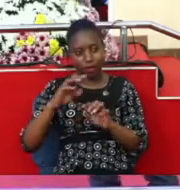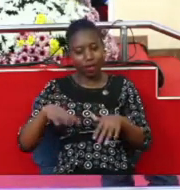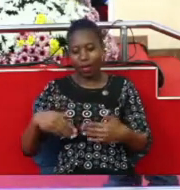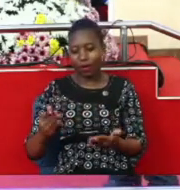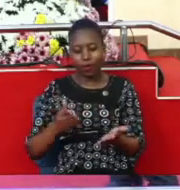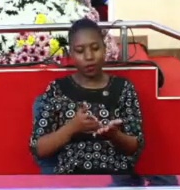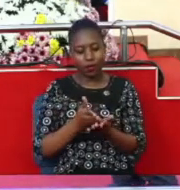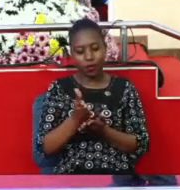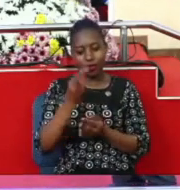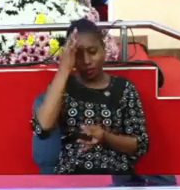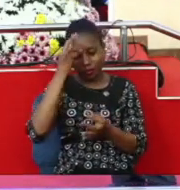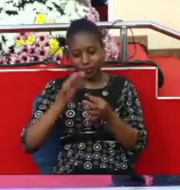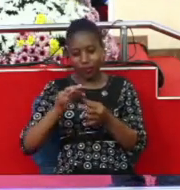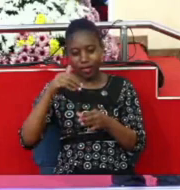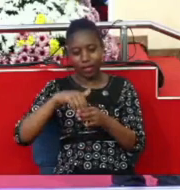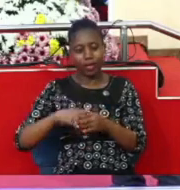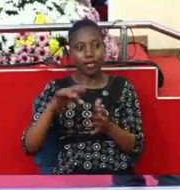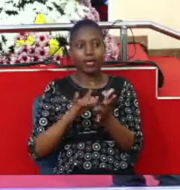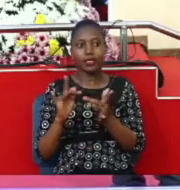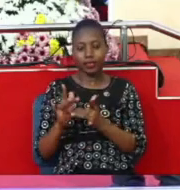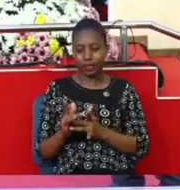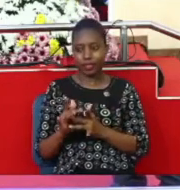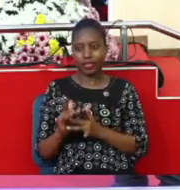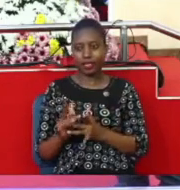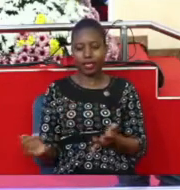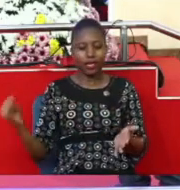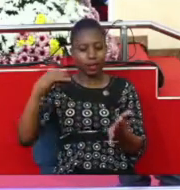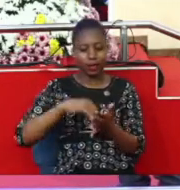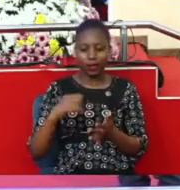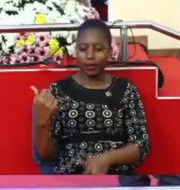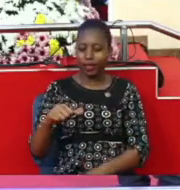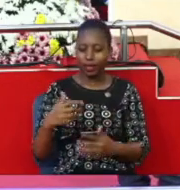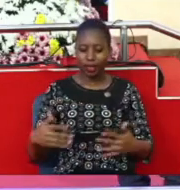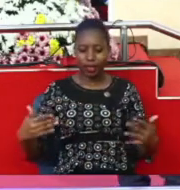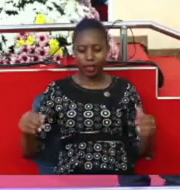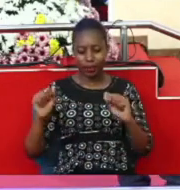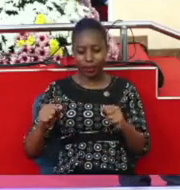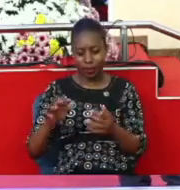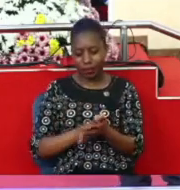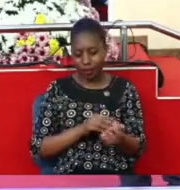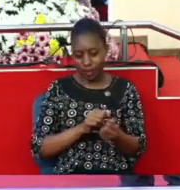includes anything that can hinder our relationship with God.